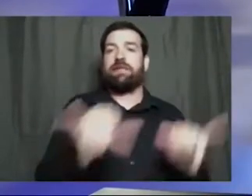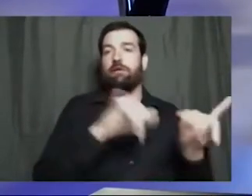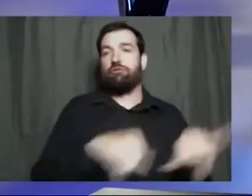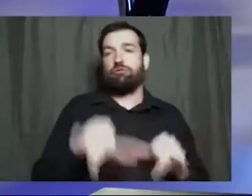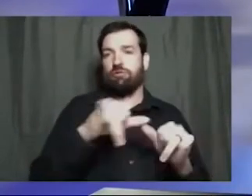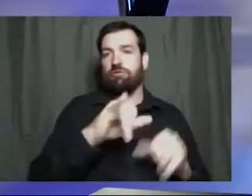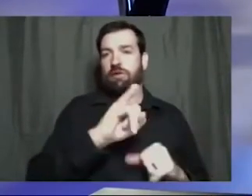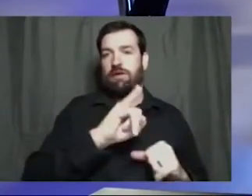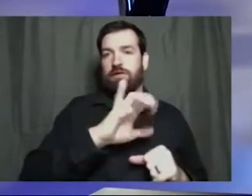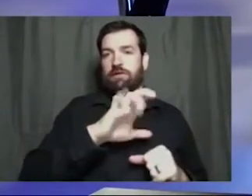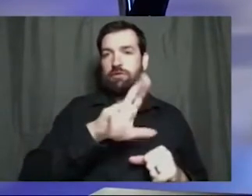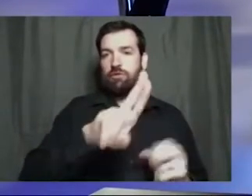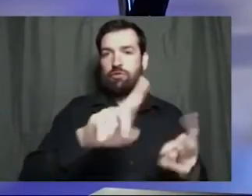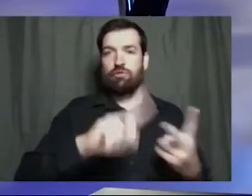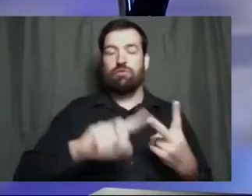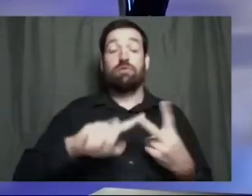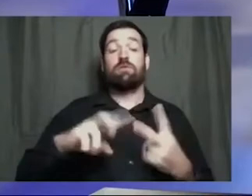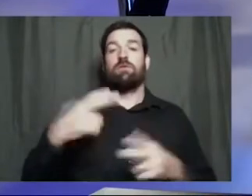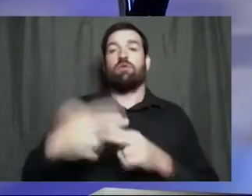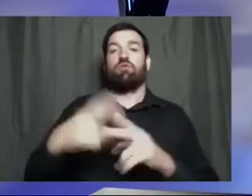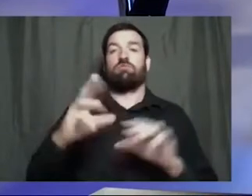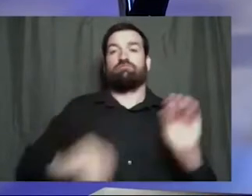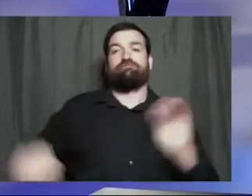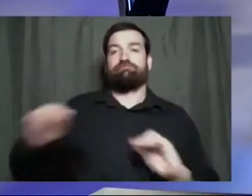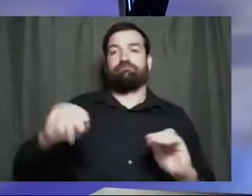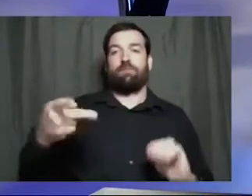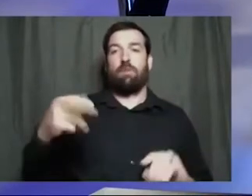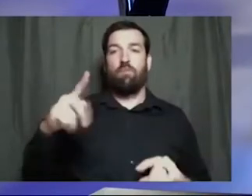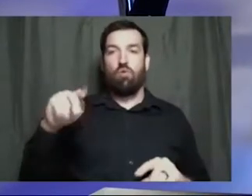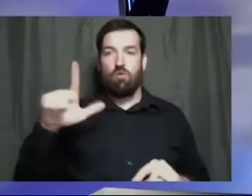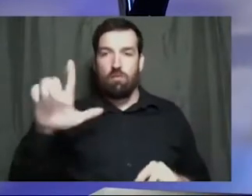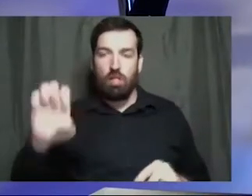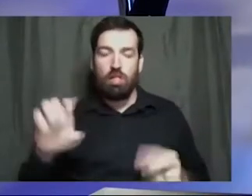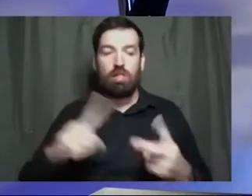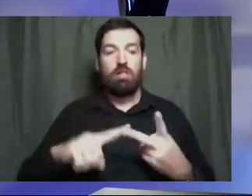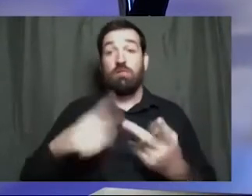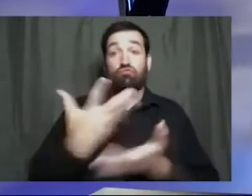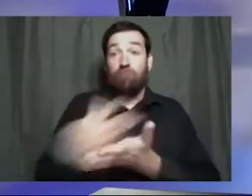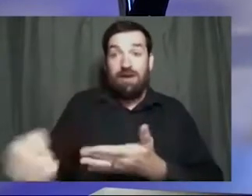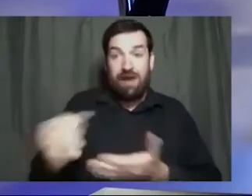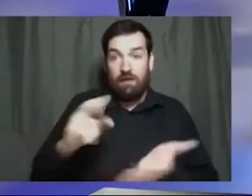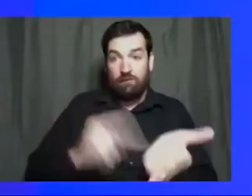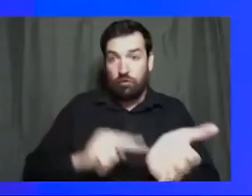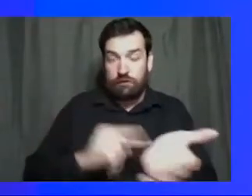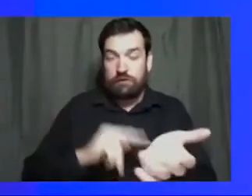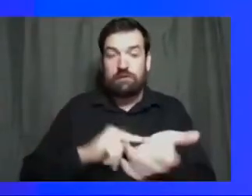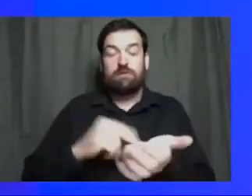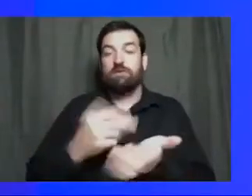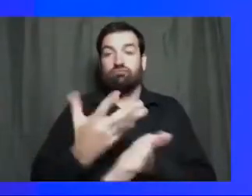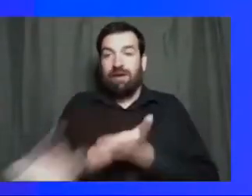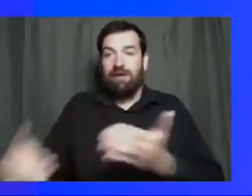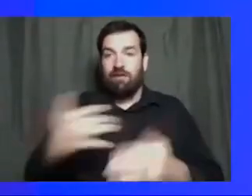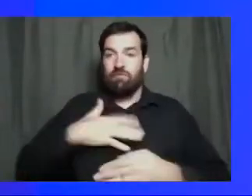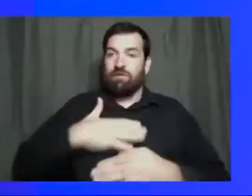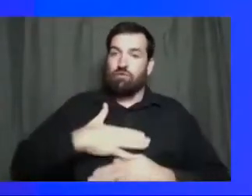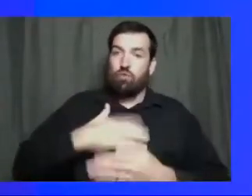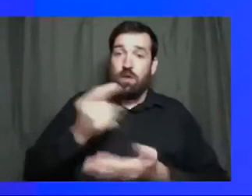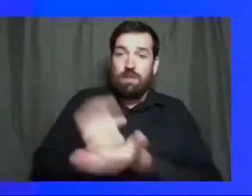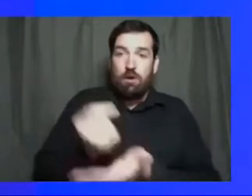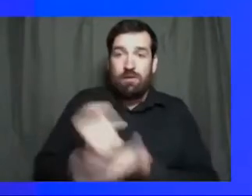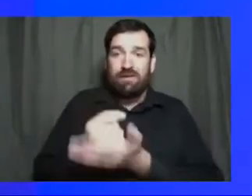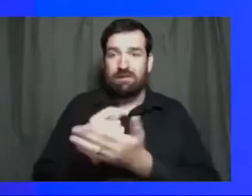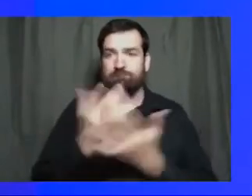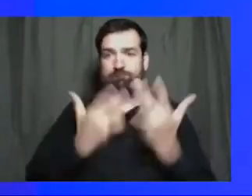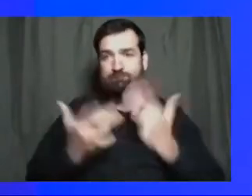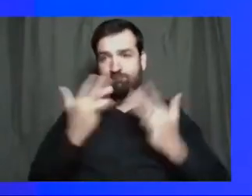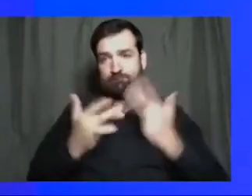portable ventilators. We are running out of nurses, running out of respiratory therapists. So there was definitely a shortage of those things. That was